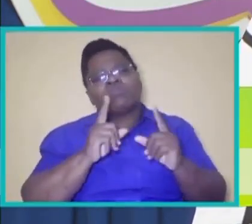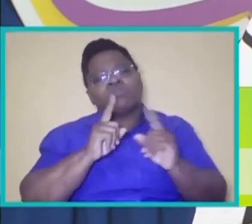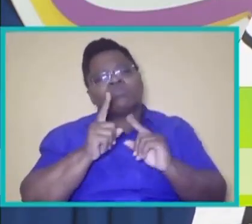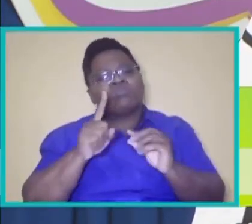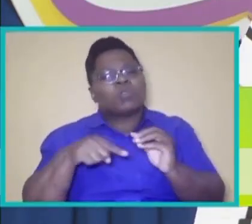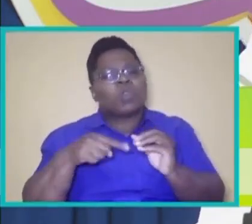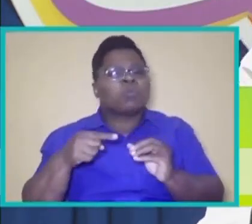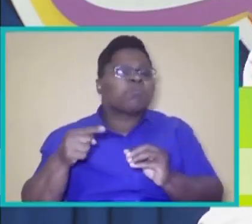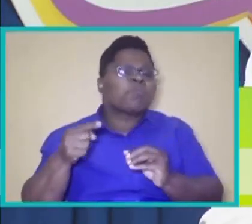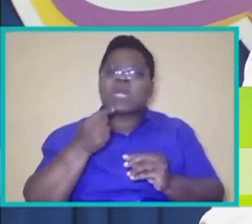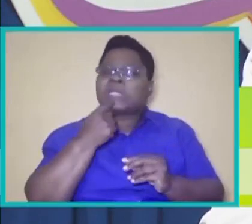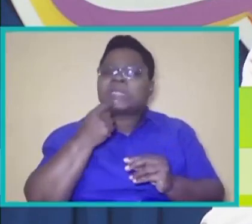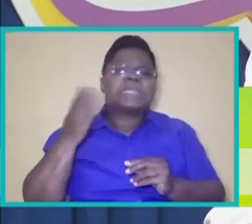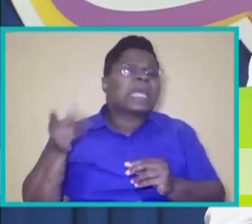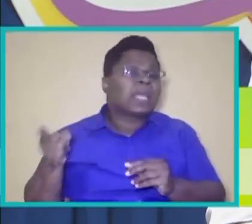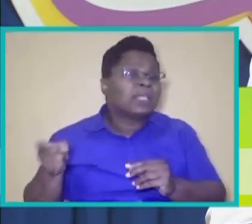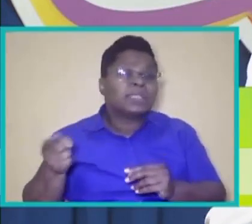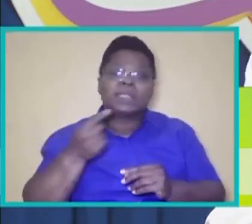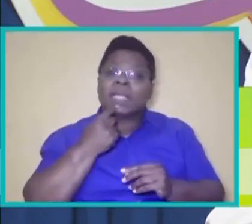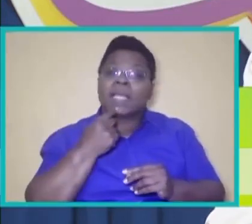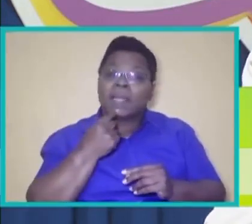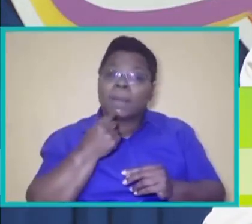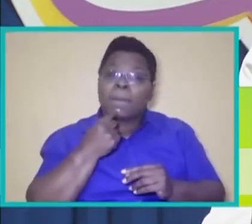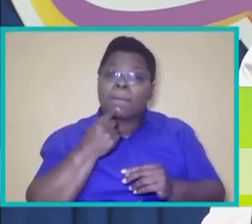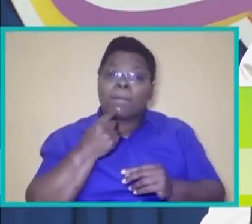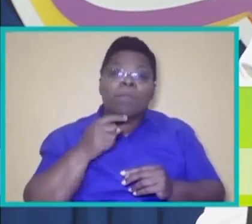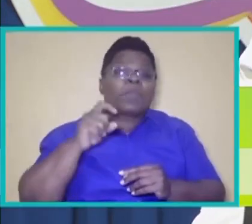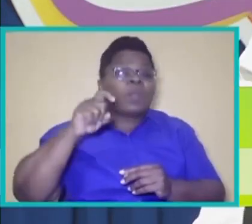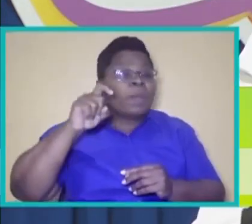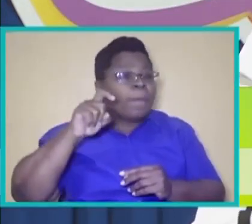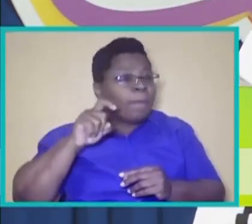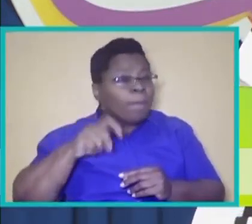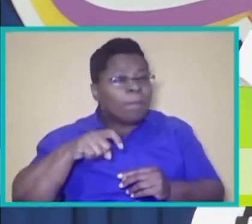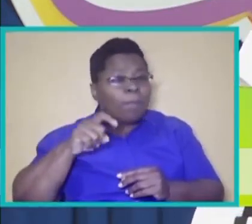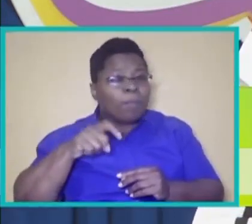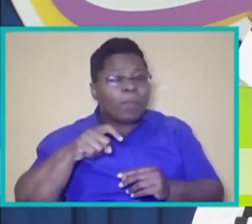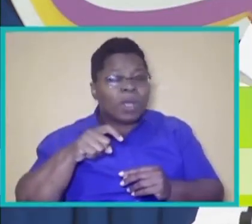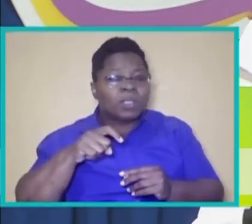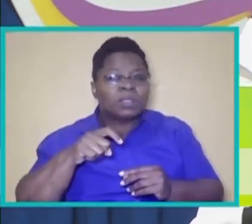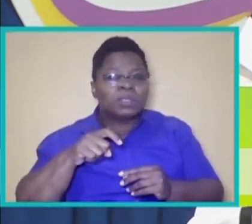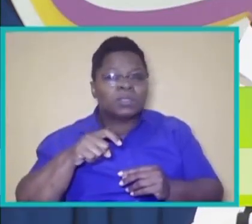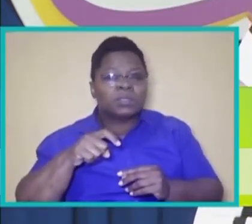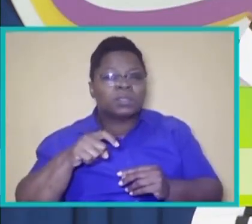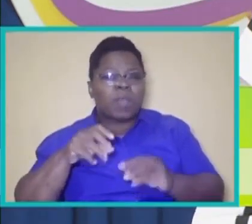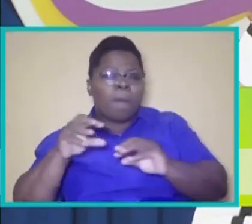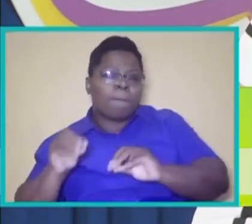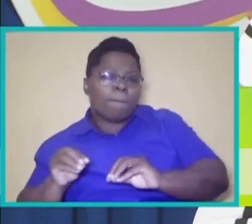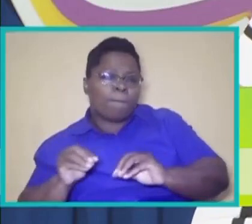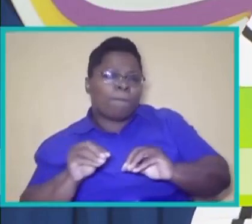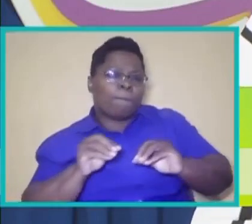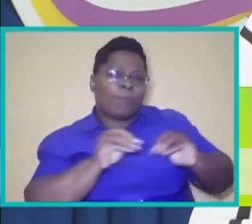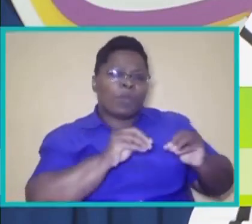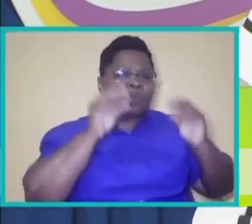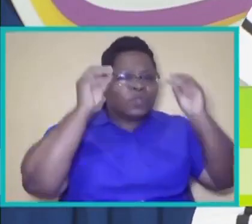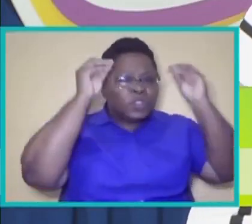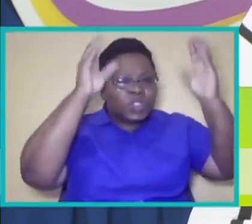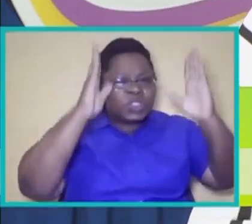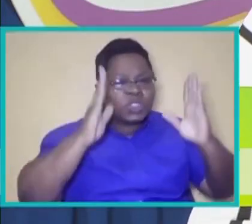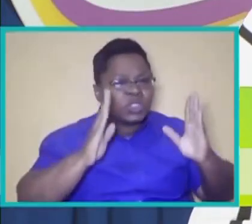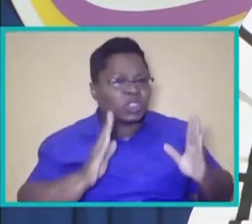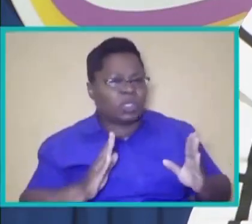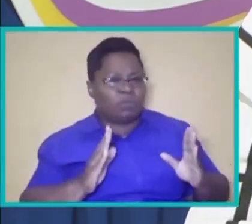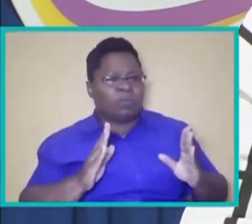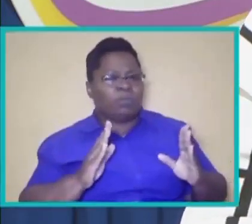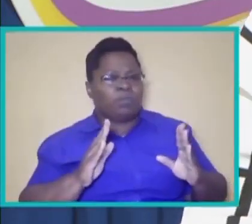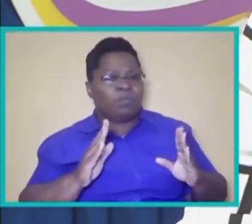teacher training by taking the teacher out of the formal classroom and placing them into the industries and sectors that